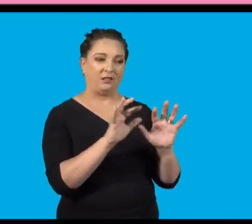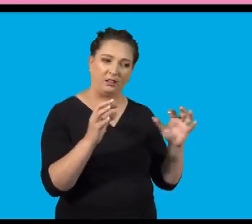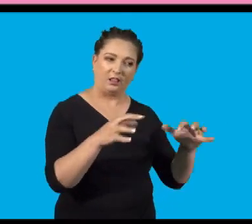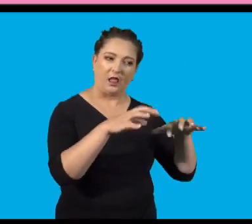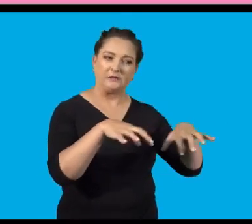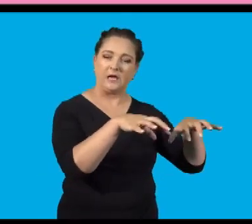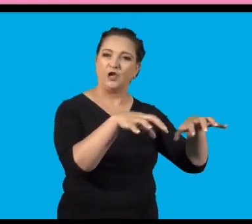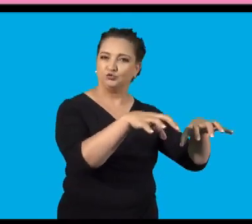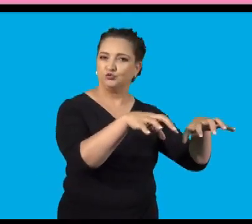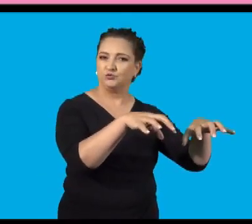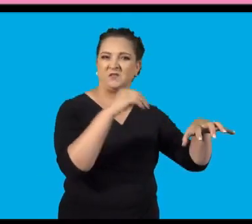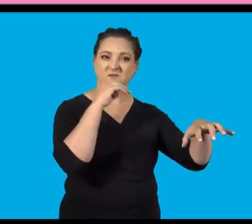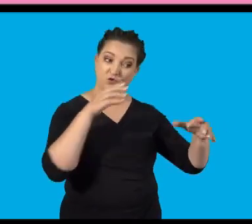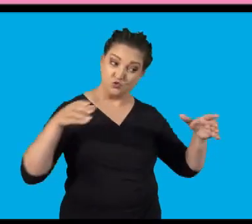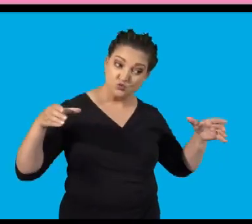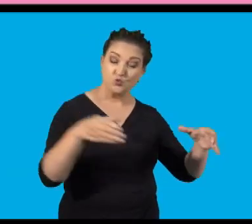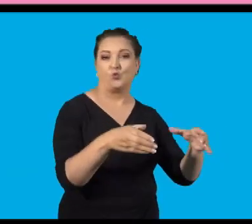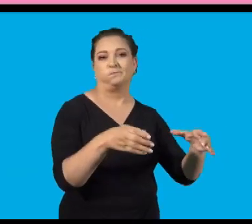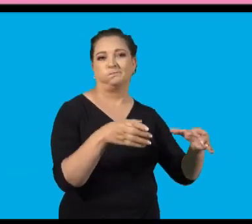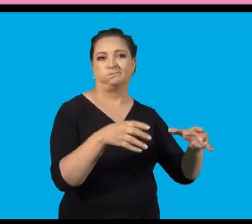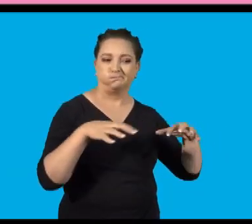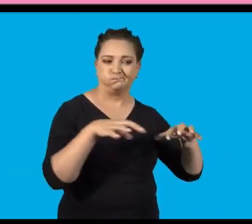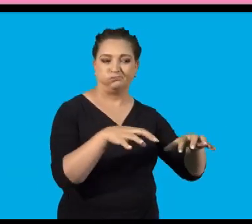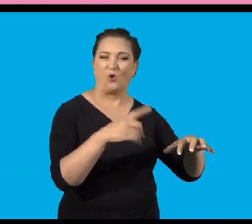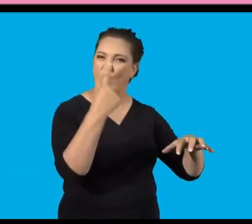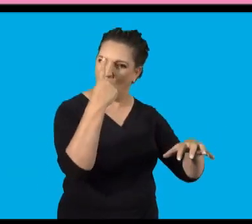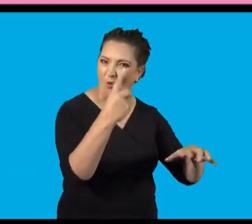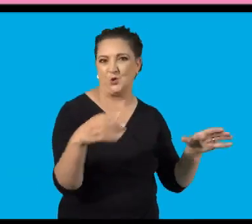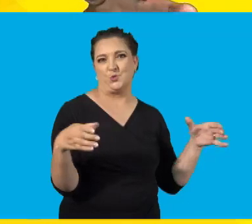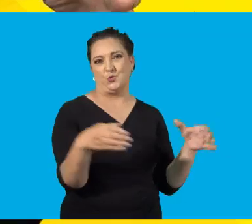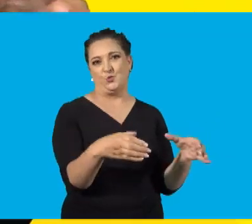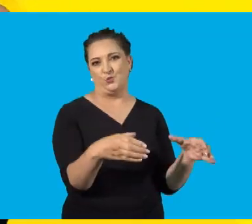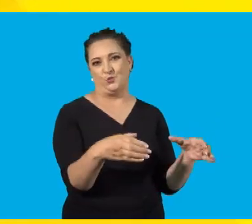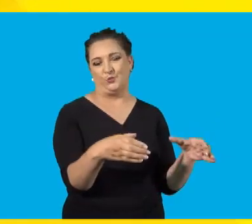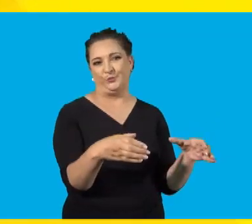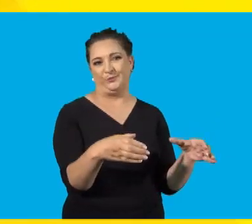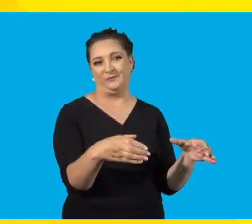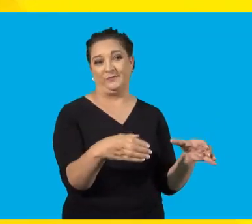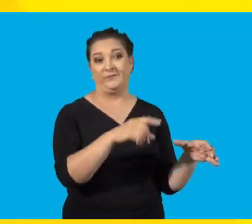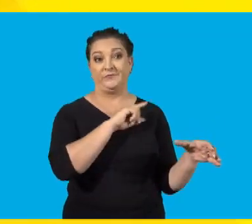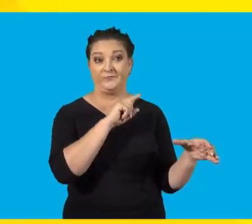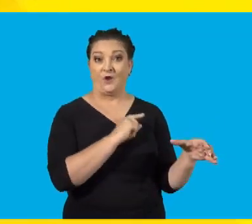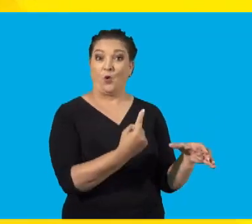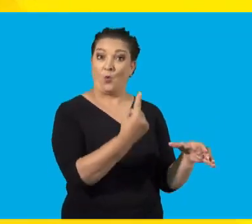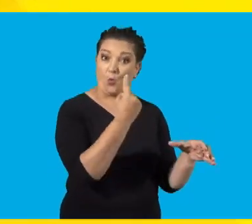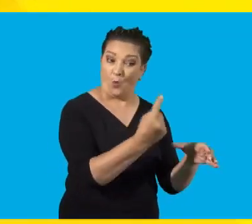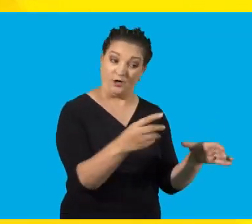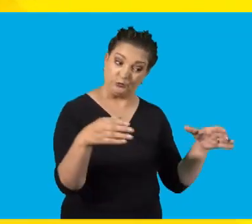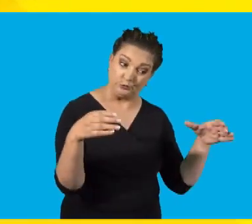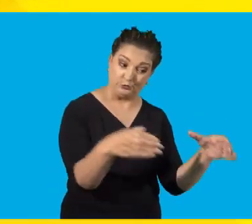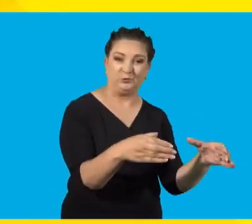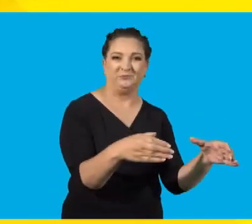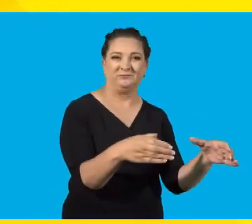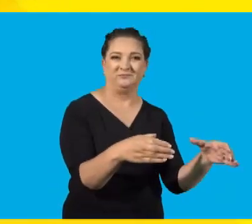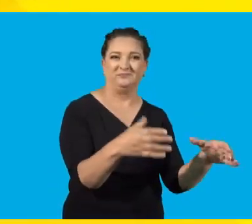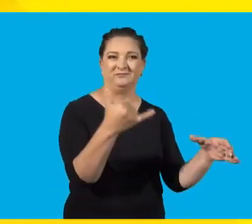word herd makes all of that group of cattle, it makes it one group, okay? So